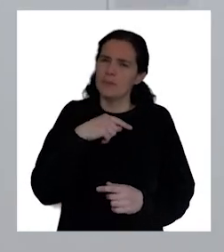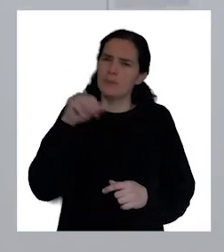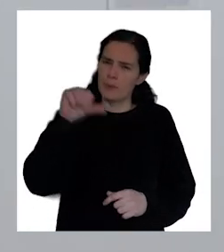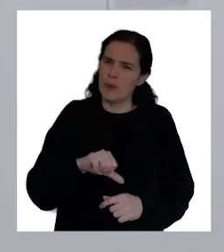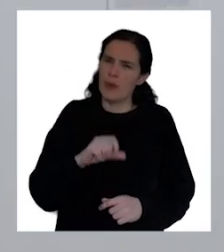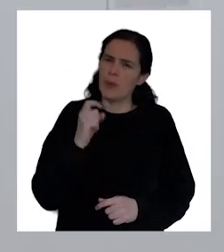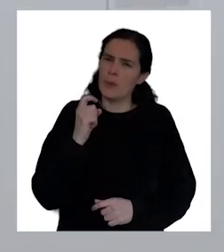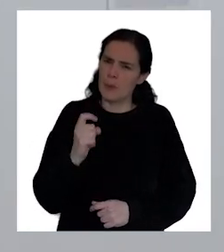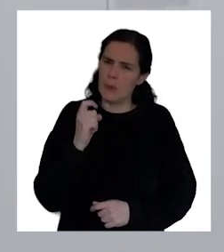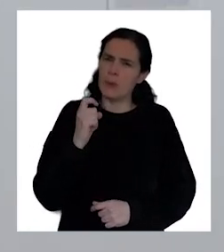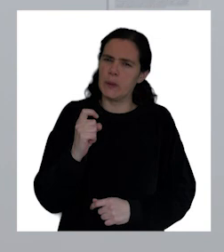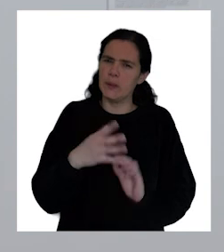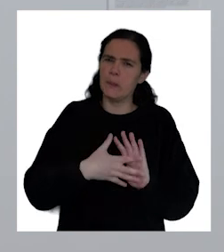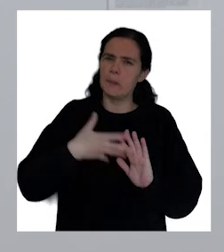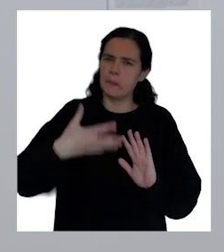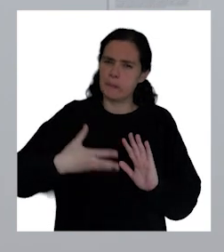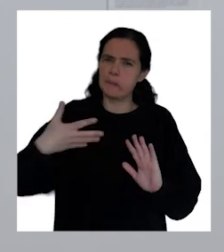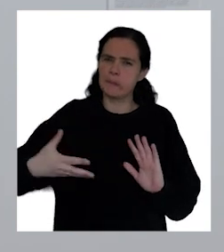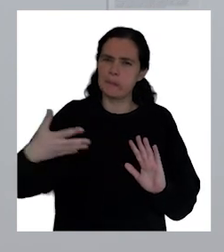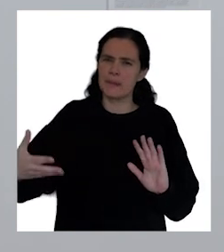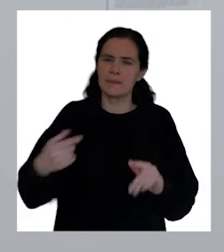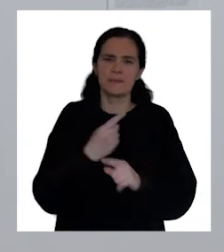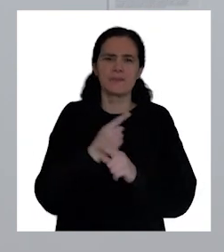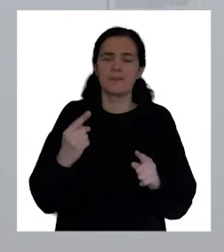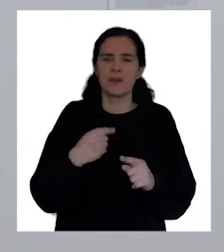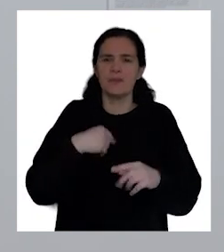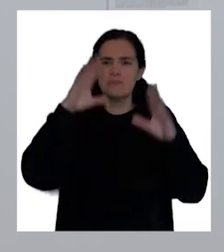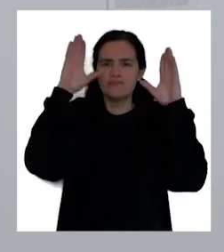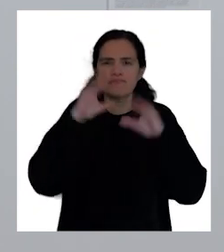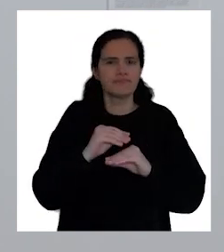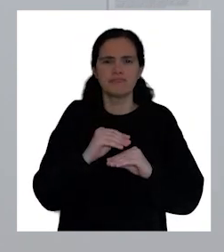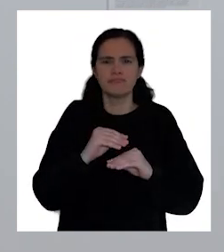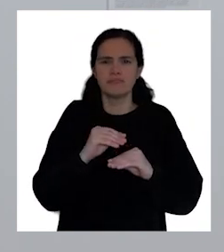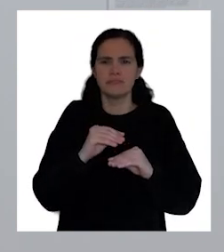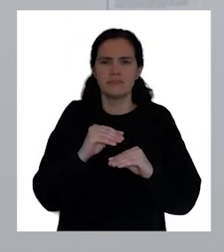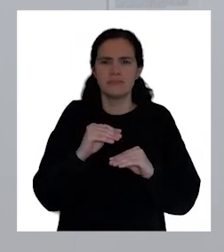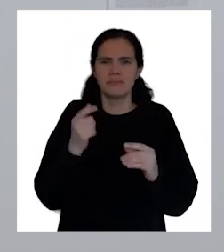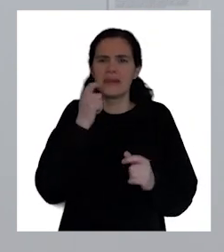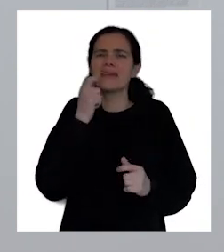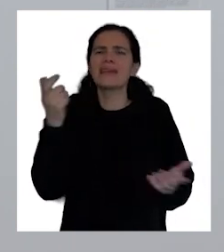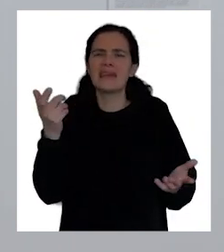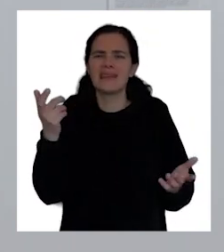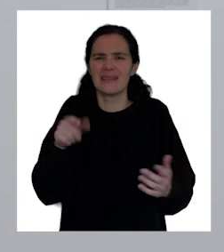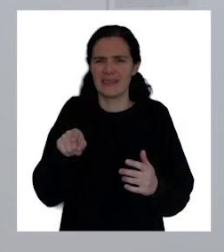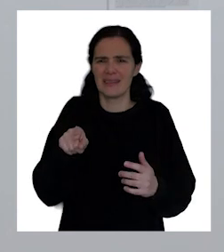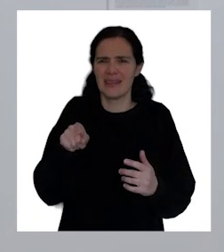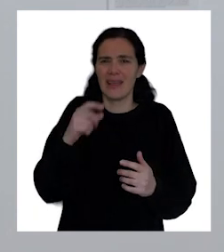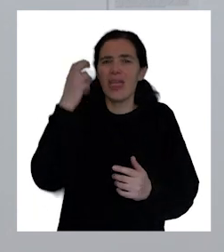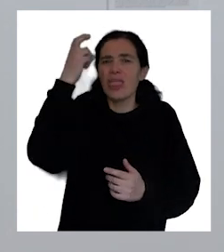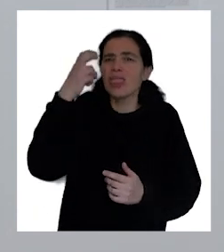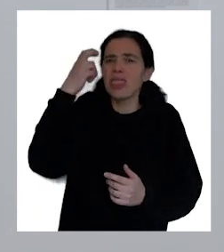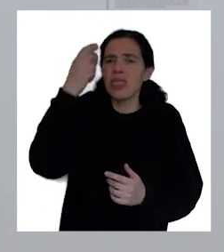cruel, even more complicated, because you don't know for whom